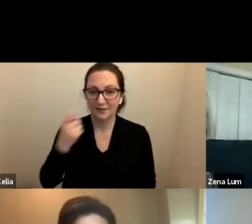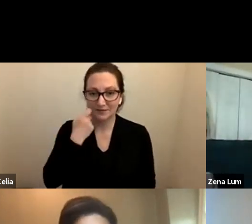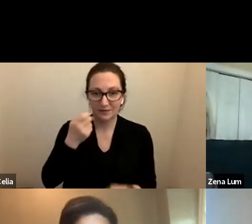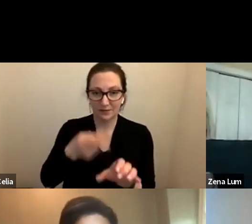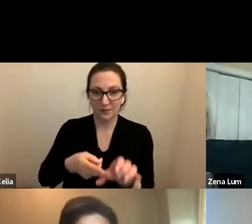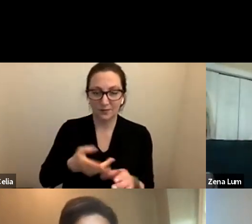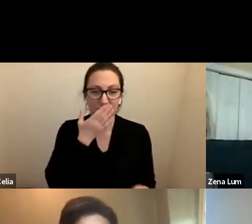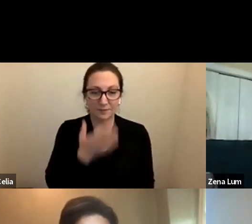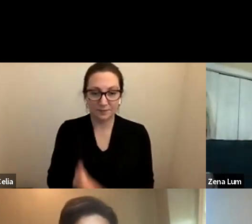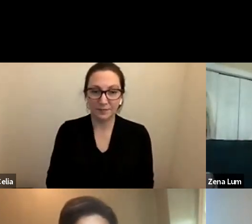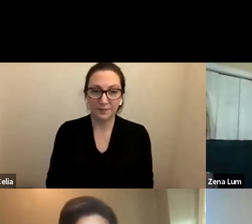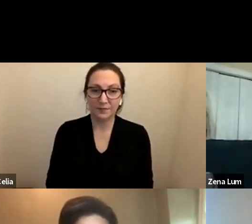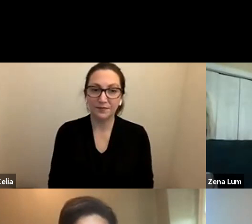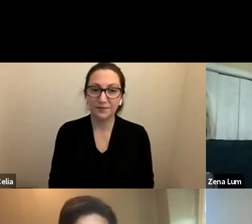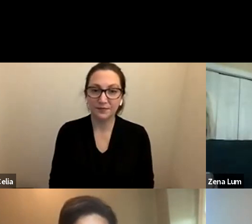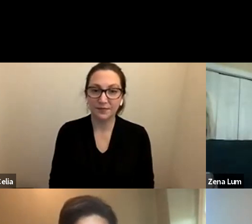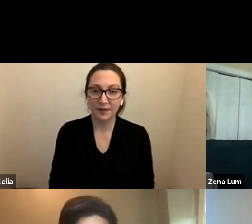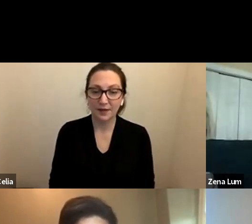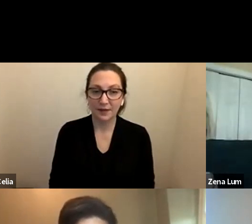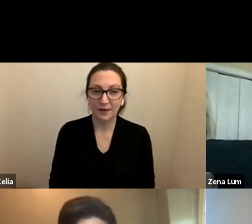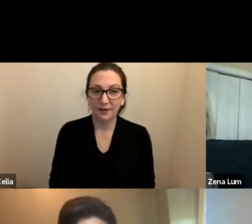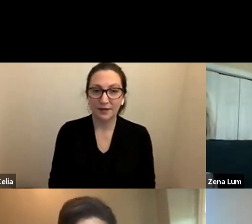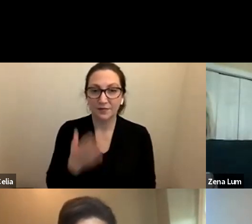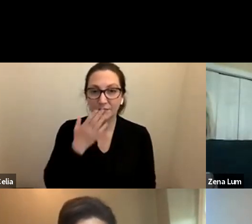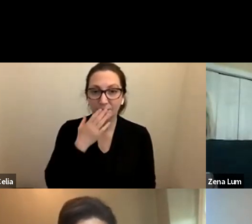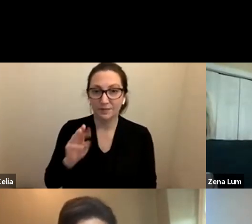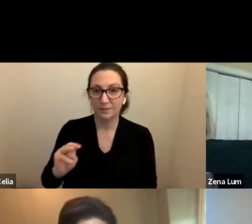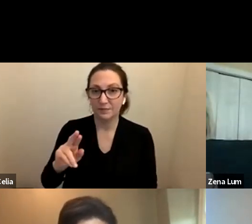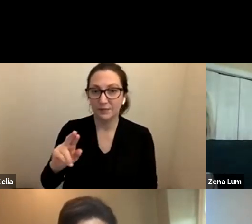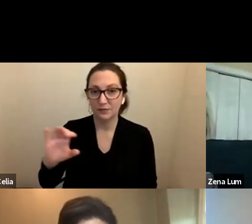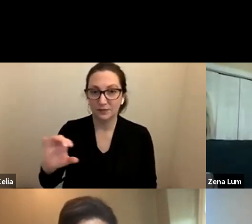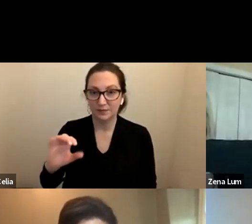thank you. Thank you. Thank you, Mr. Contampasis and Ms. Sullivan.